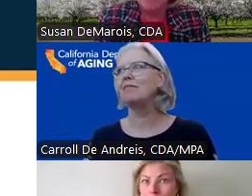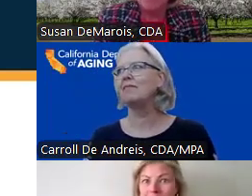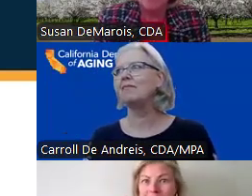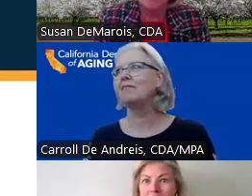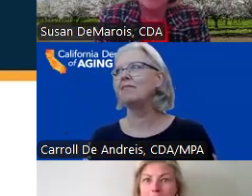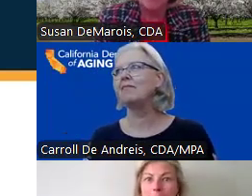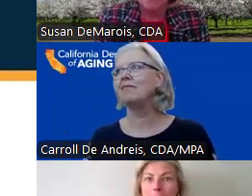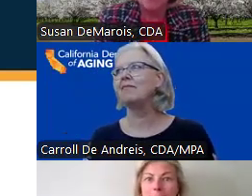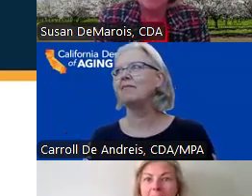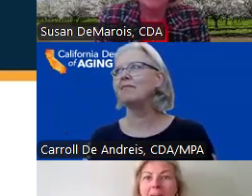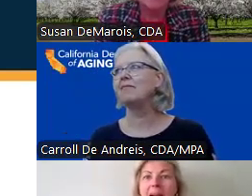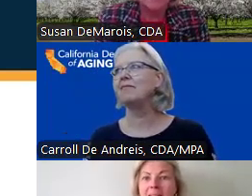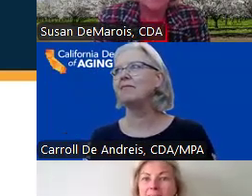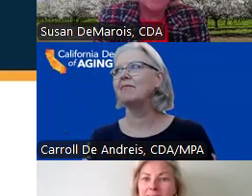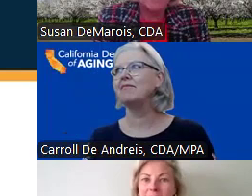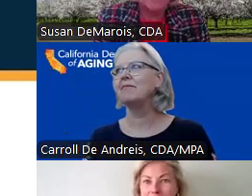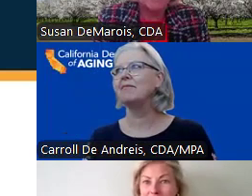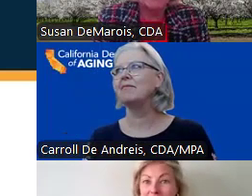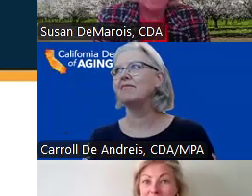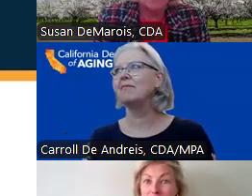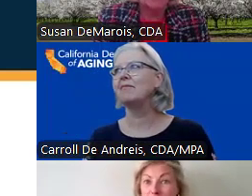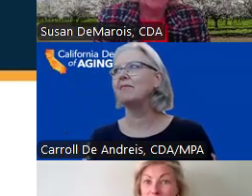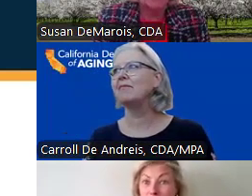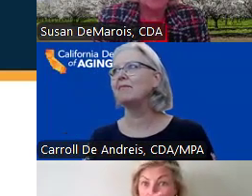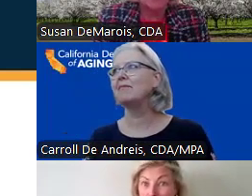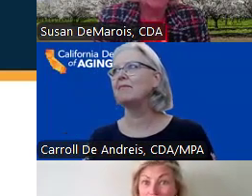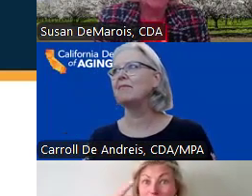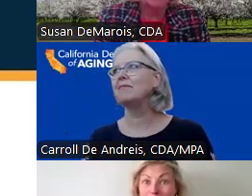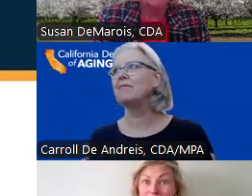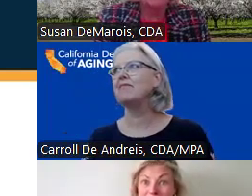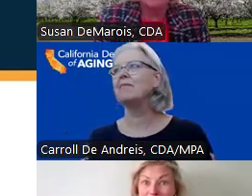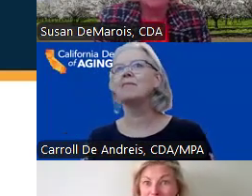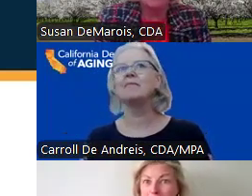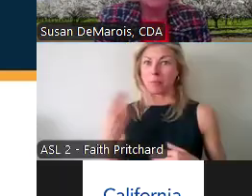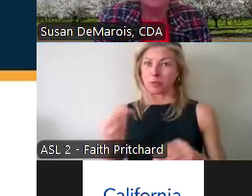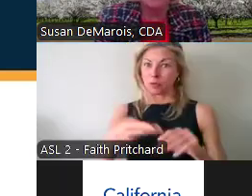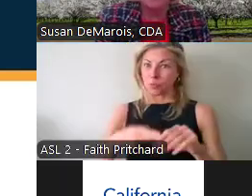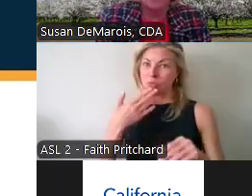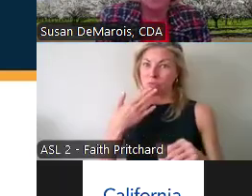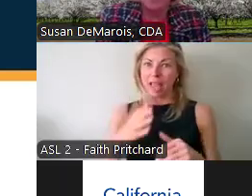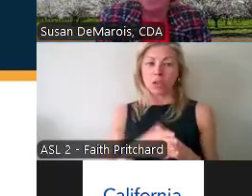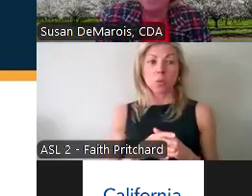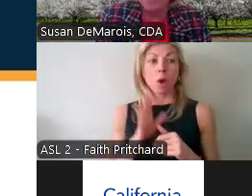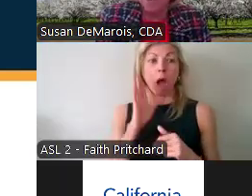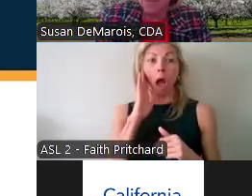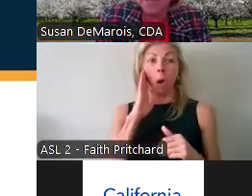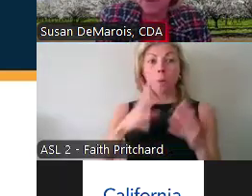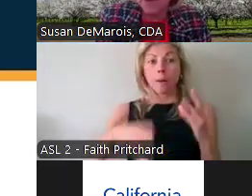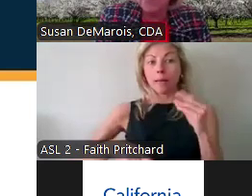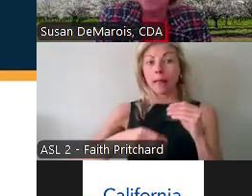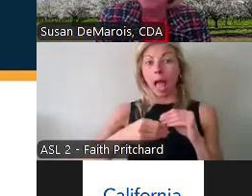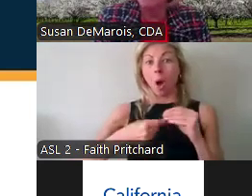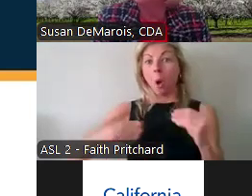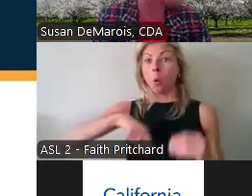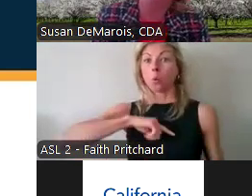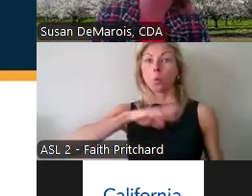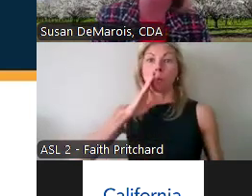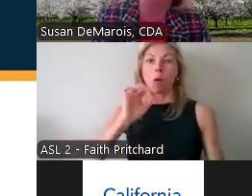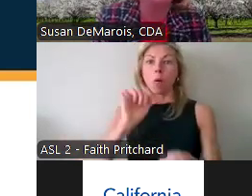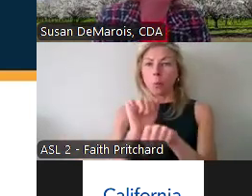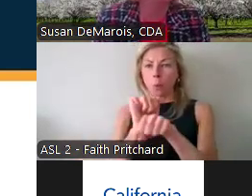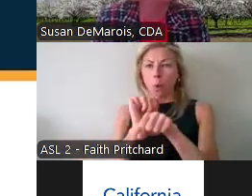the public who have joined us. And I will note that we will be working on our response.